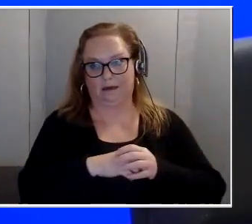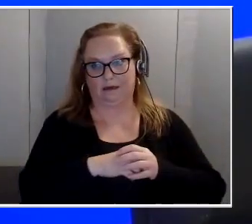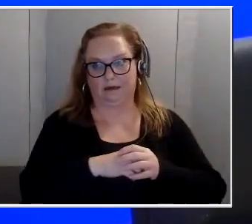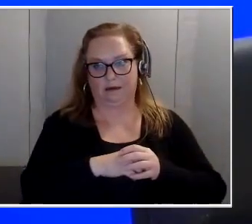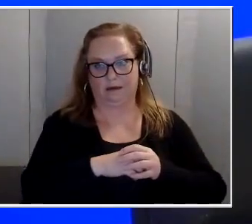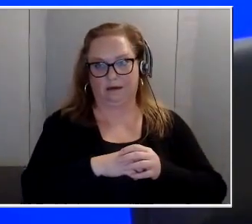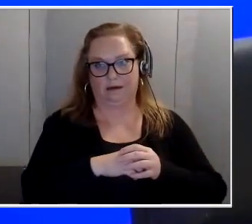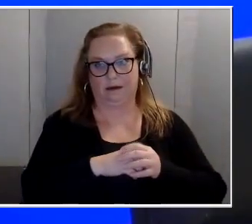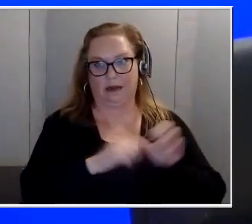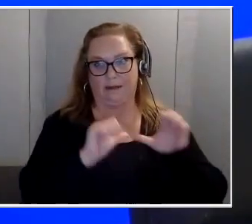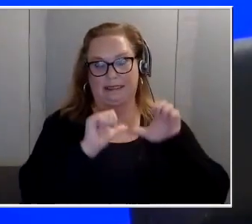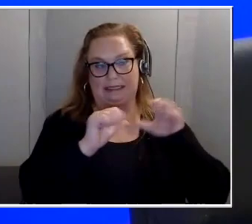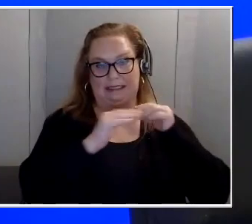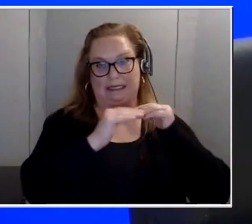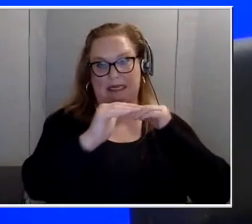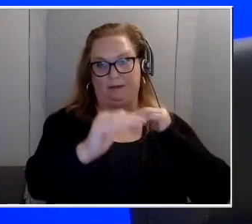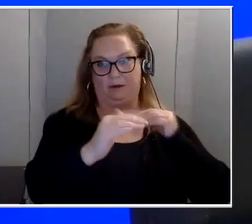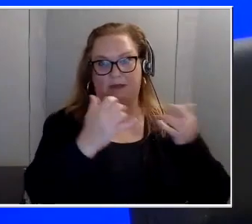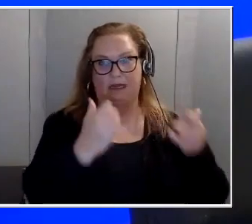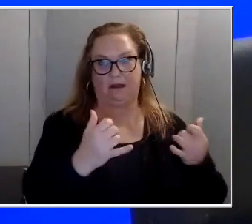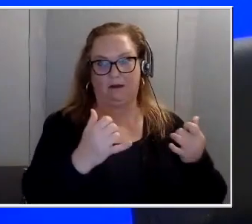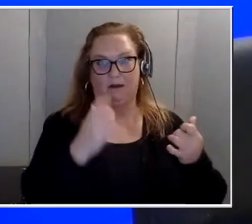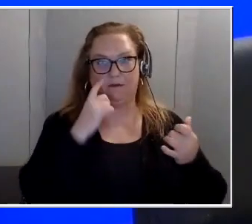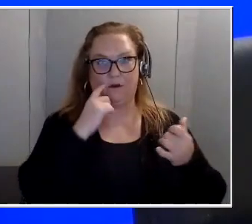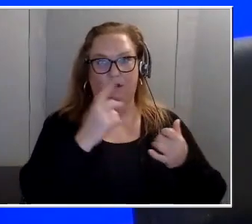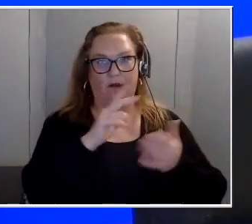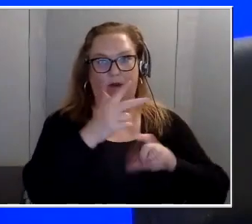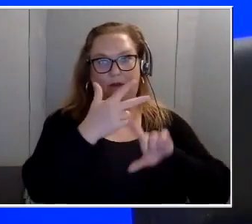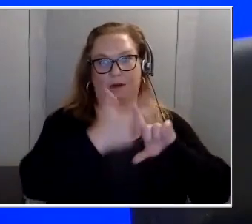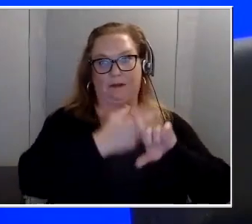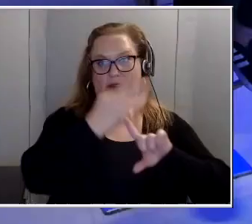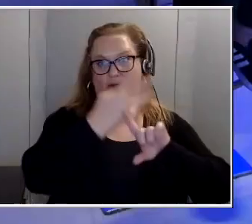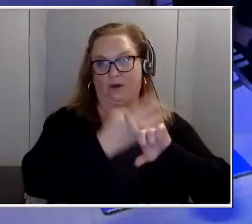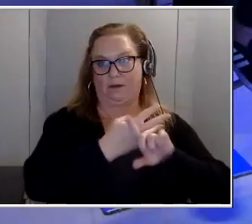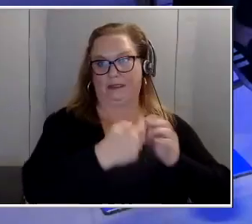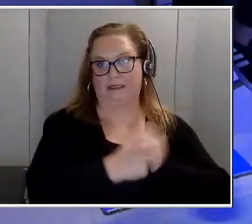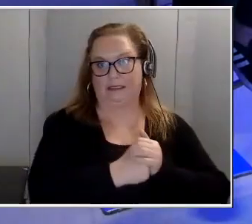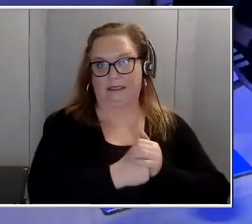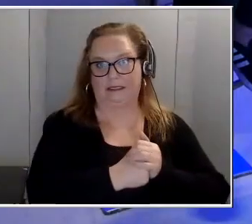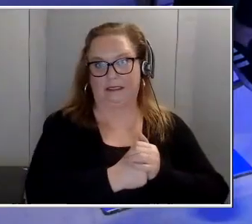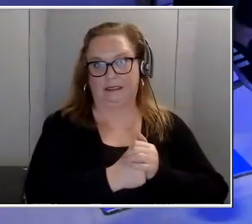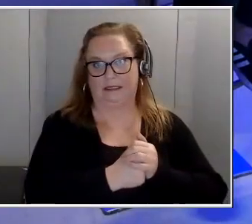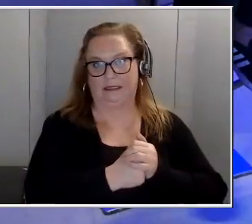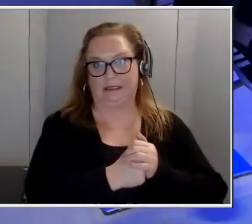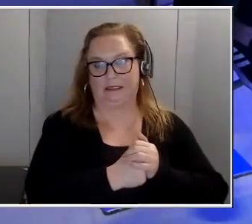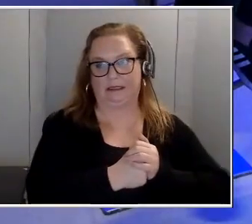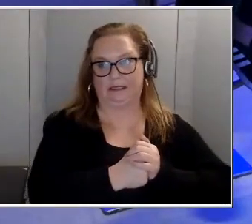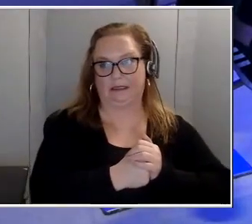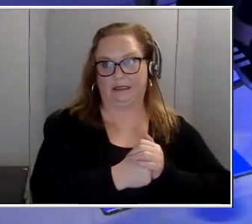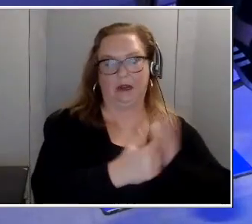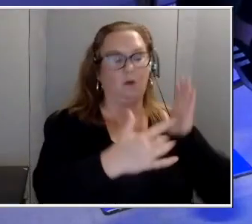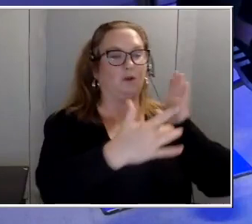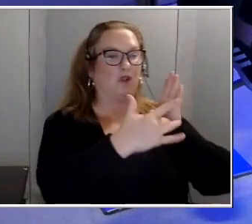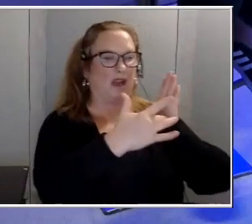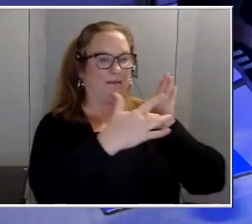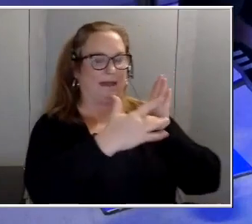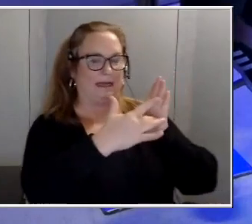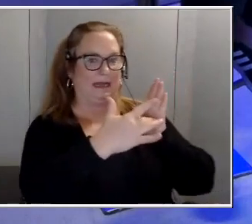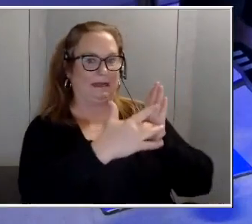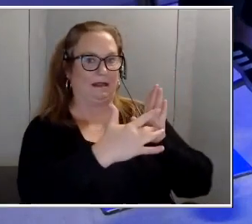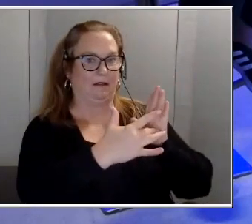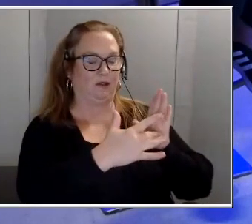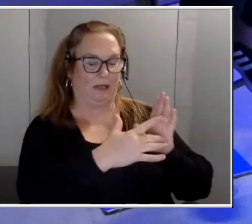to stay pretty stable now for like 3 or 4 months. So I want to talk more in detail about that technology and why you were such a good candidate.